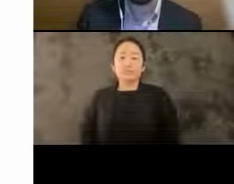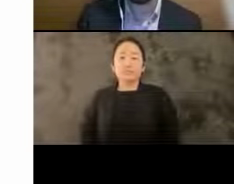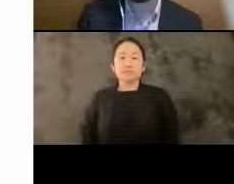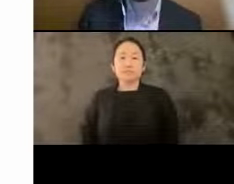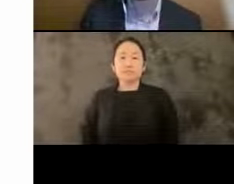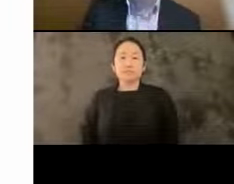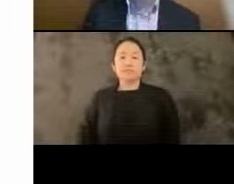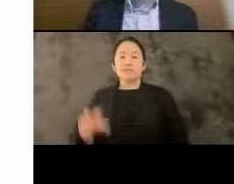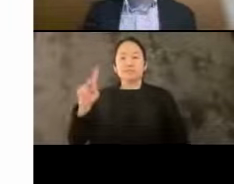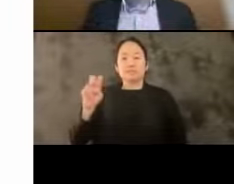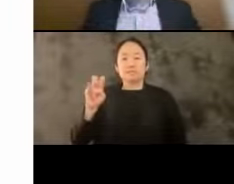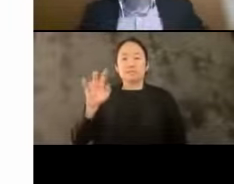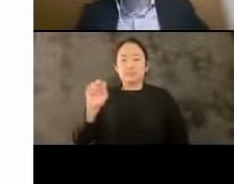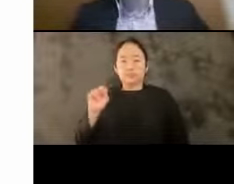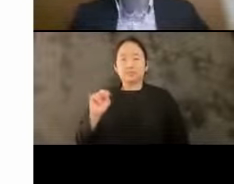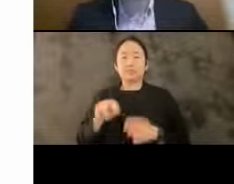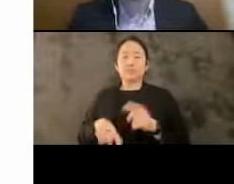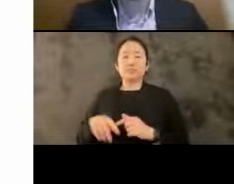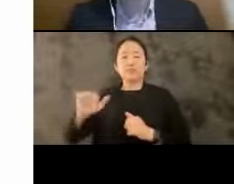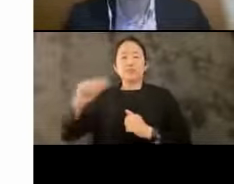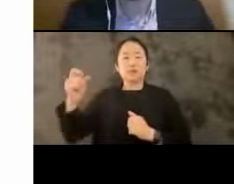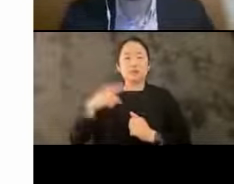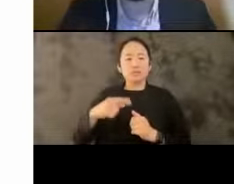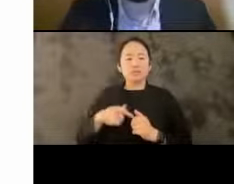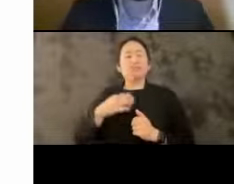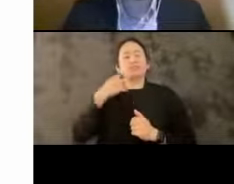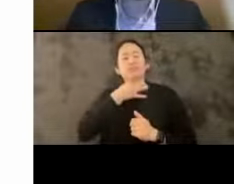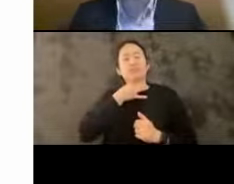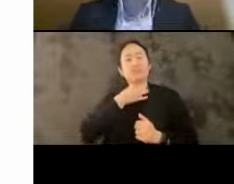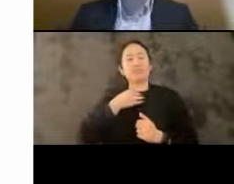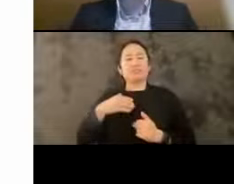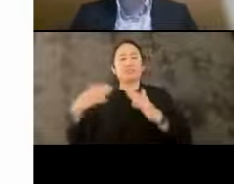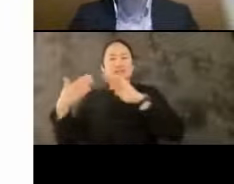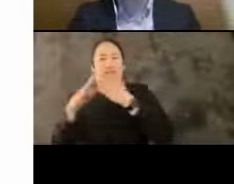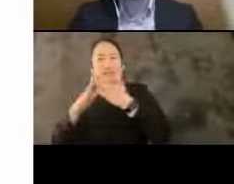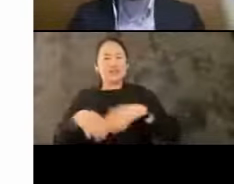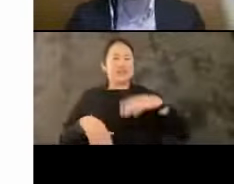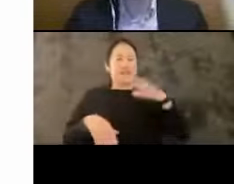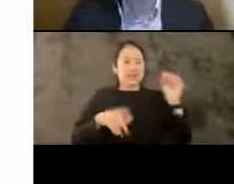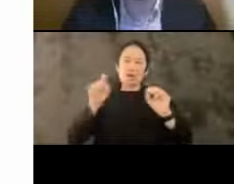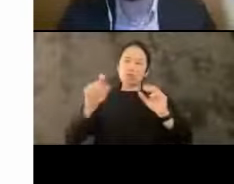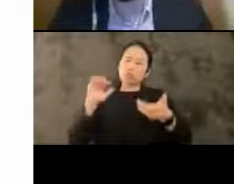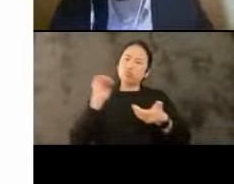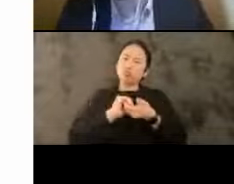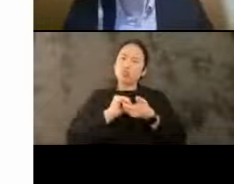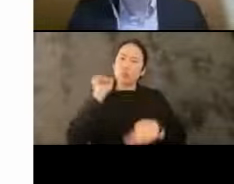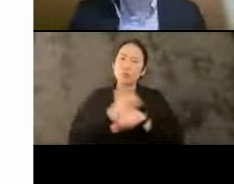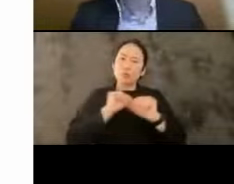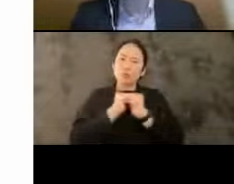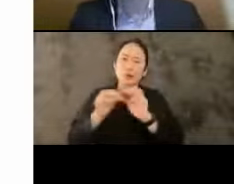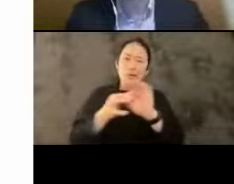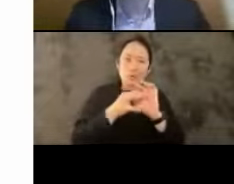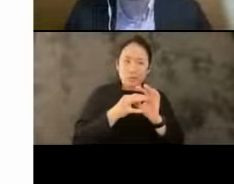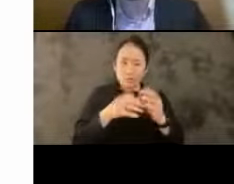those. We did also get a question on why doesn't the city and the county coordinate on a project of this nature? We're not ruling that